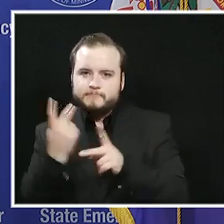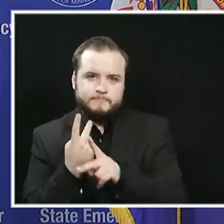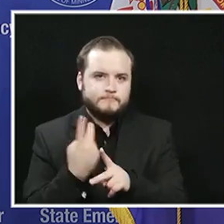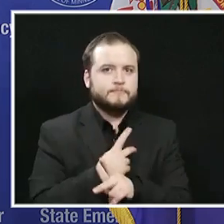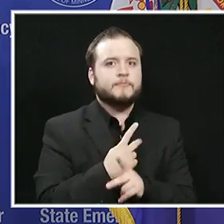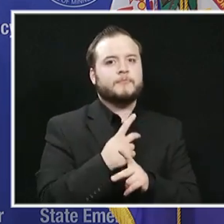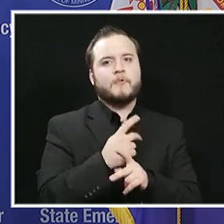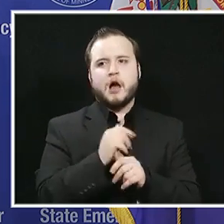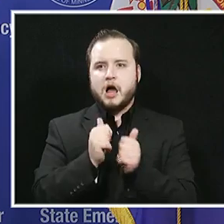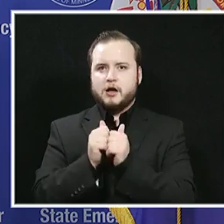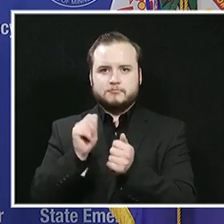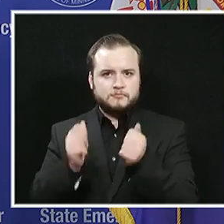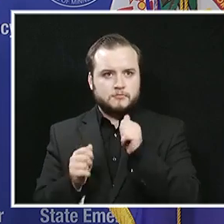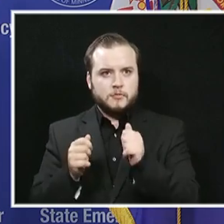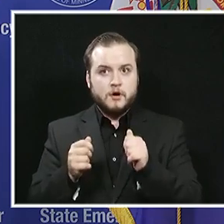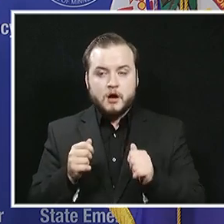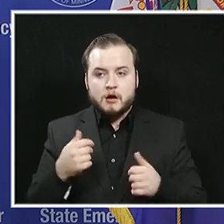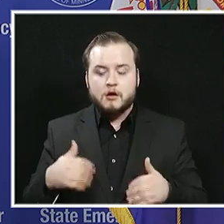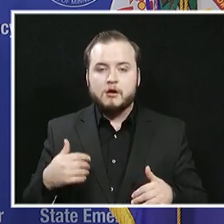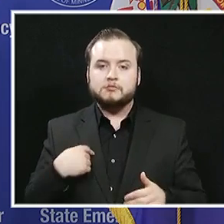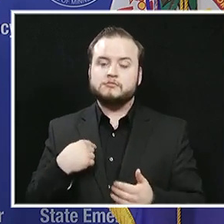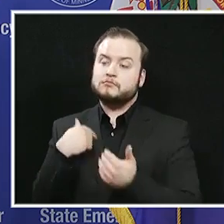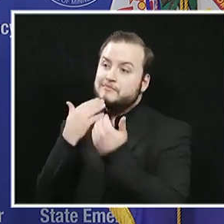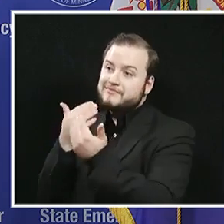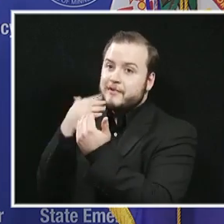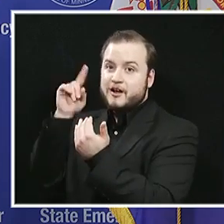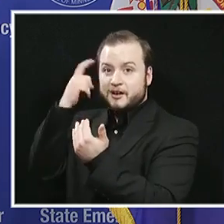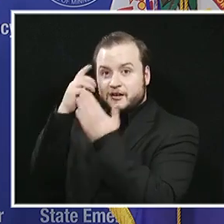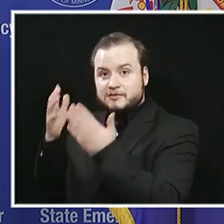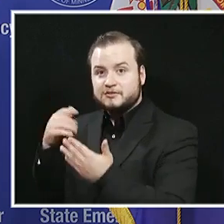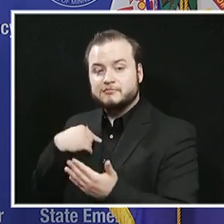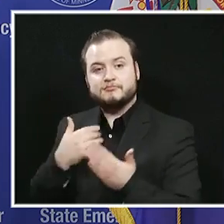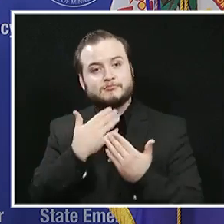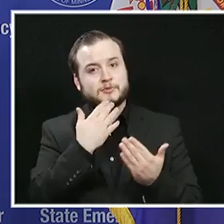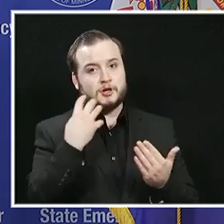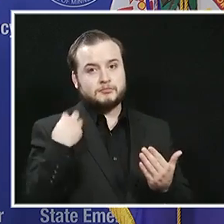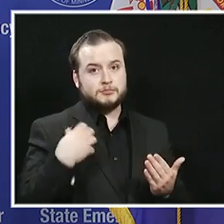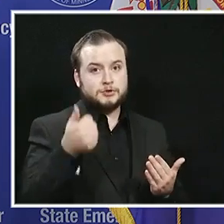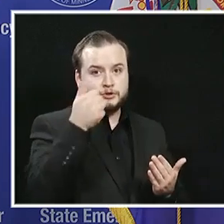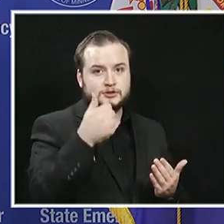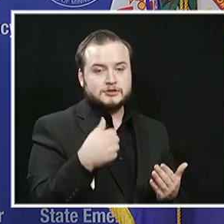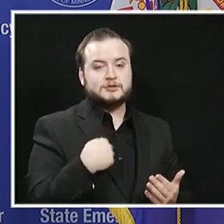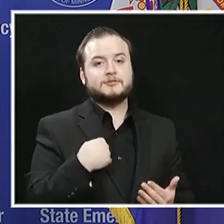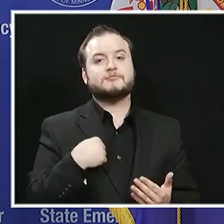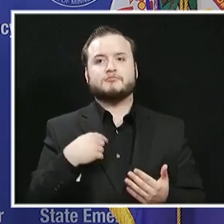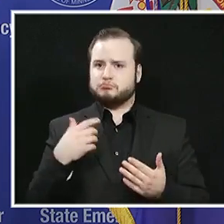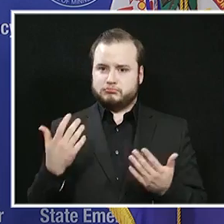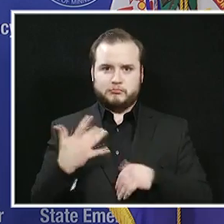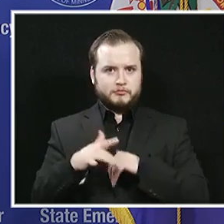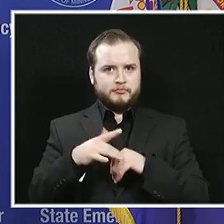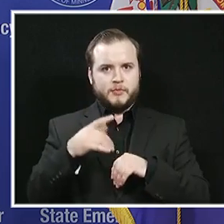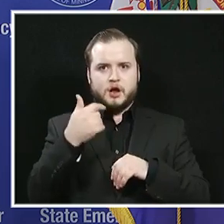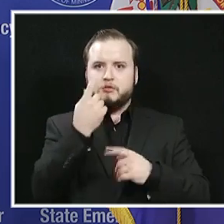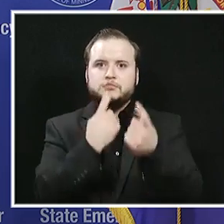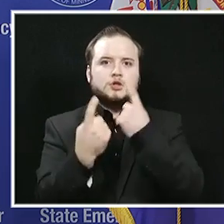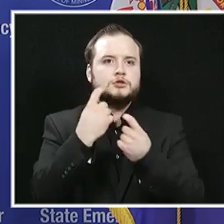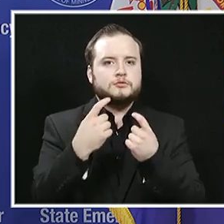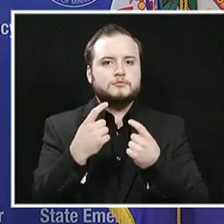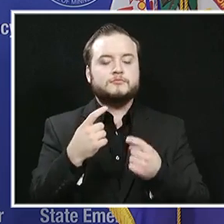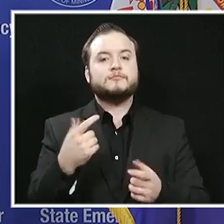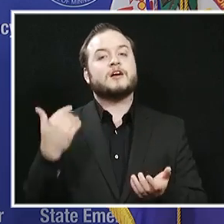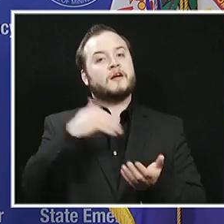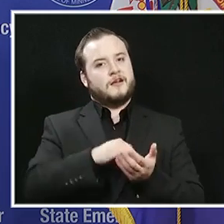Governor, thank you for that, and Commissioners, thank you for that as well. I'm happy to cover any questions that folks might have, but again, on behalf of retailers that are able to conduct some business